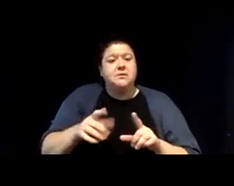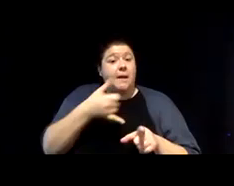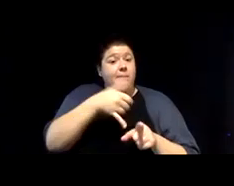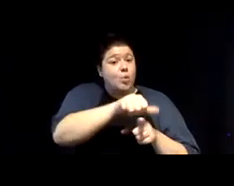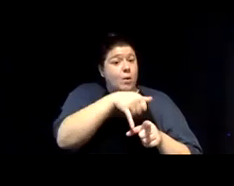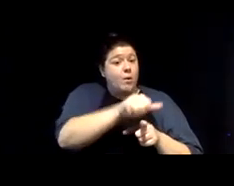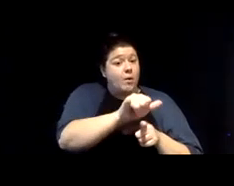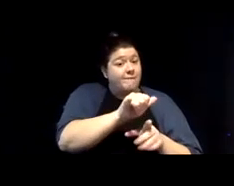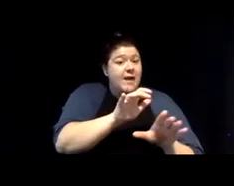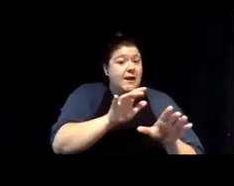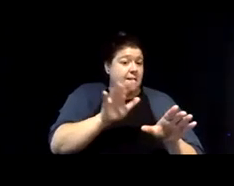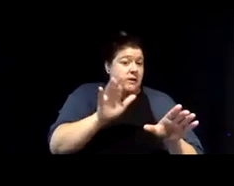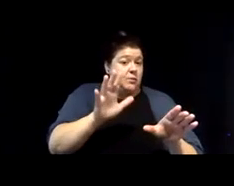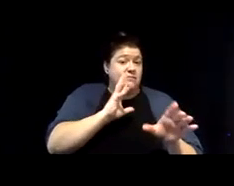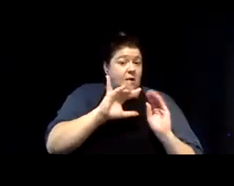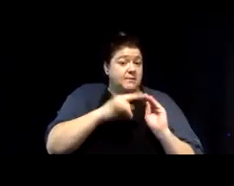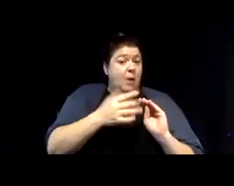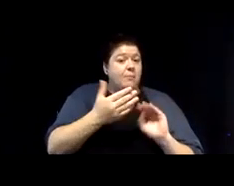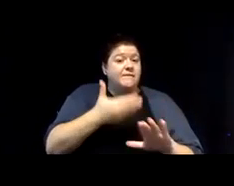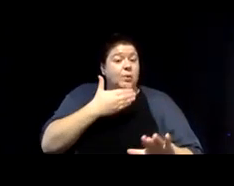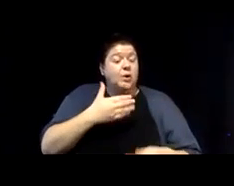so,